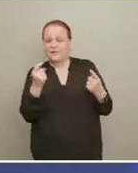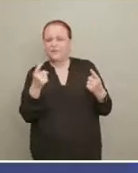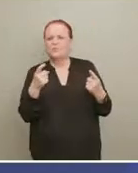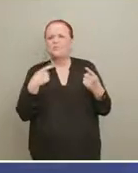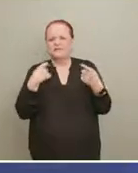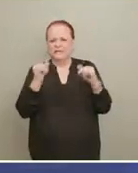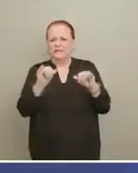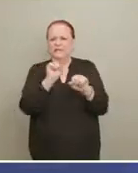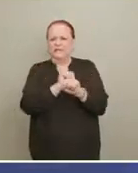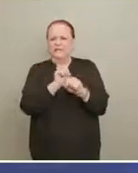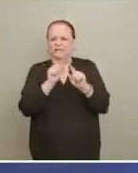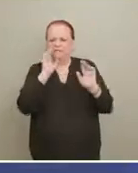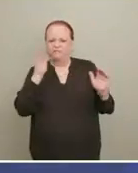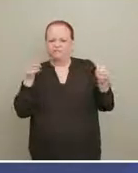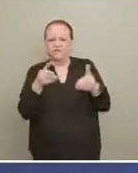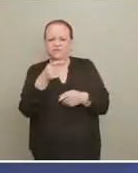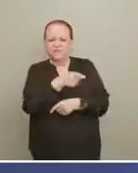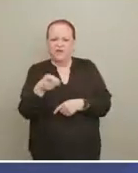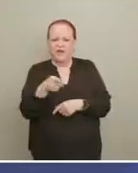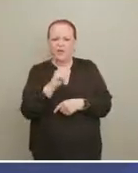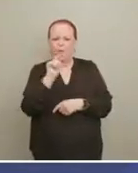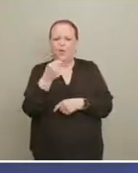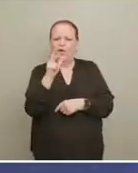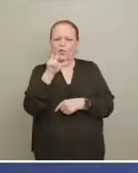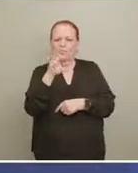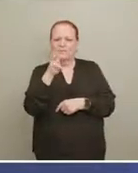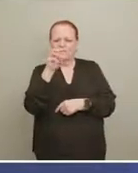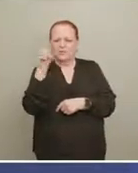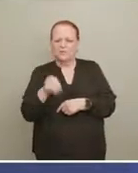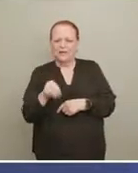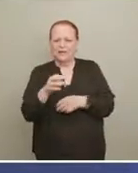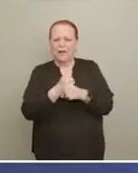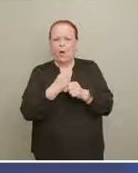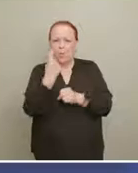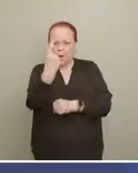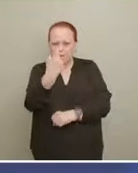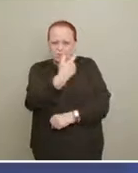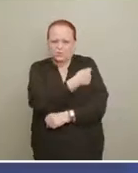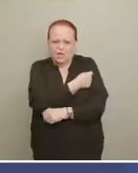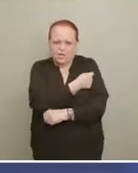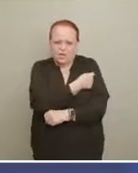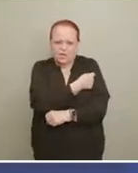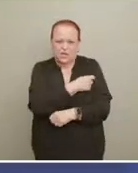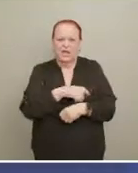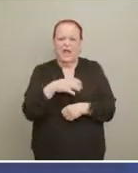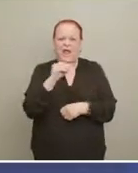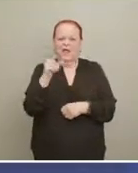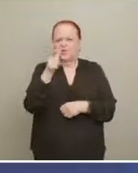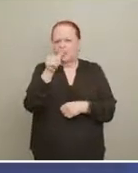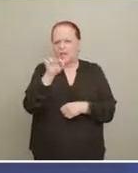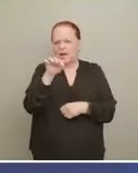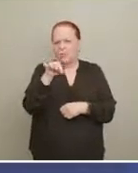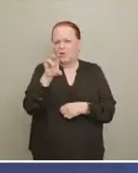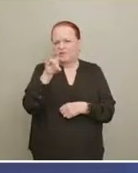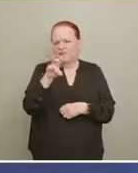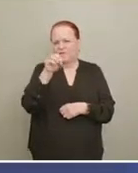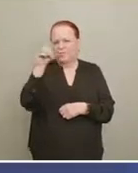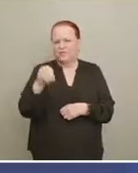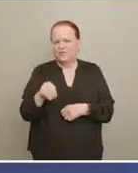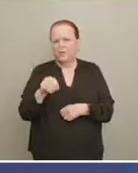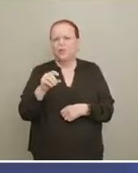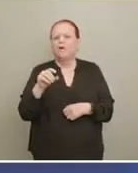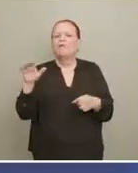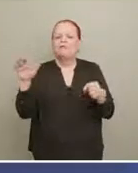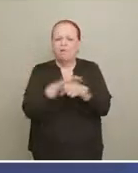that because only 36% of them have seen one dose and only about 29.7% of them are